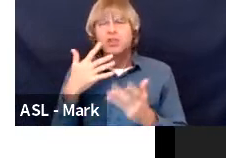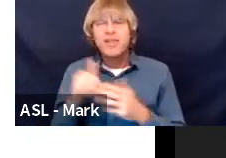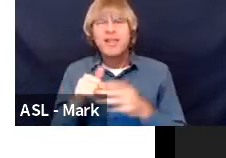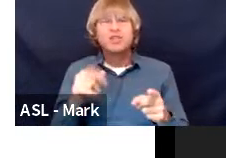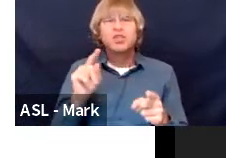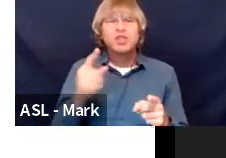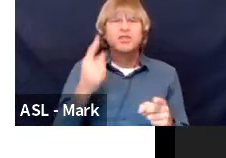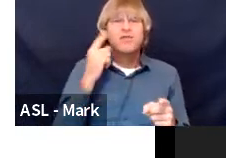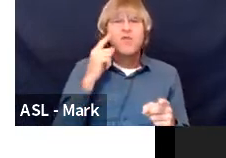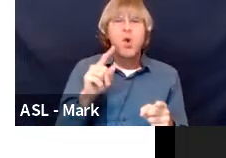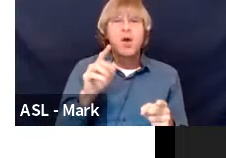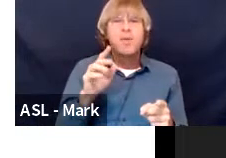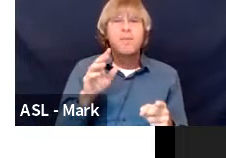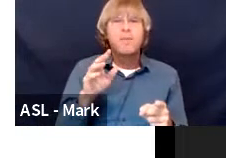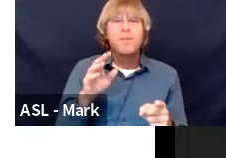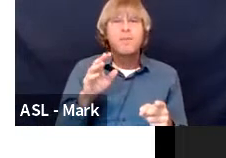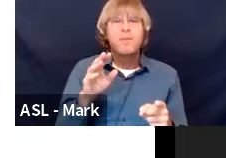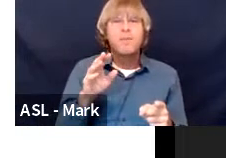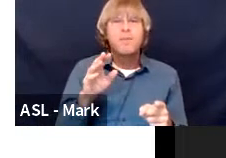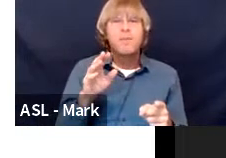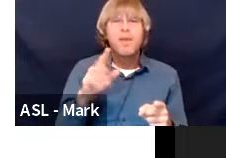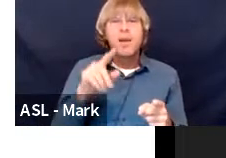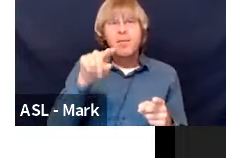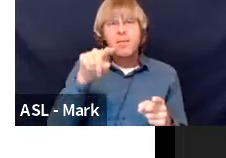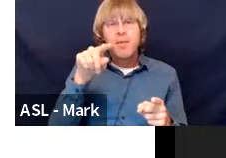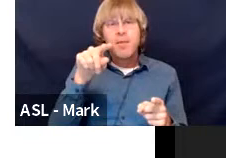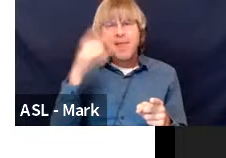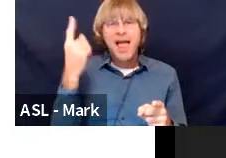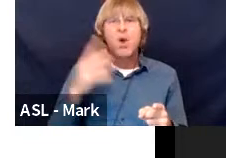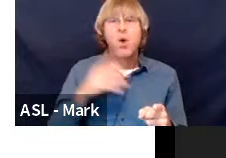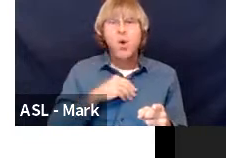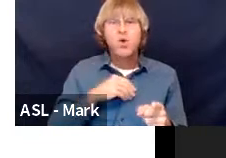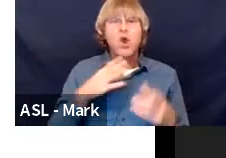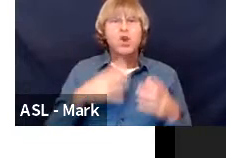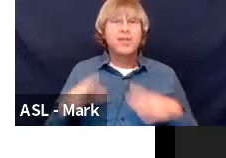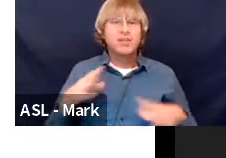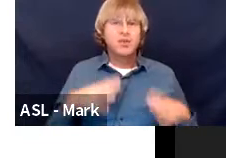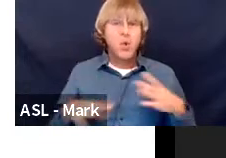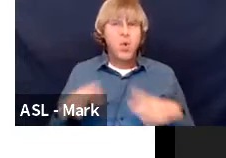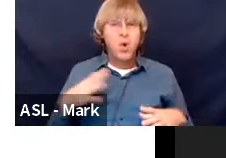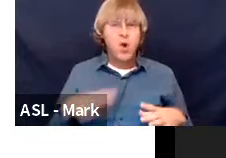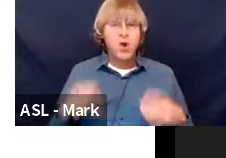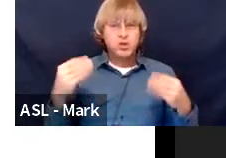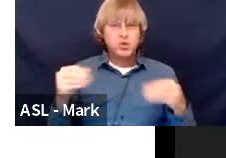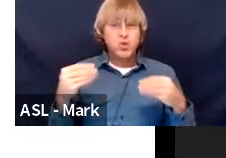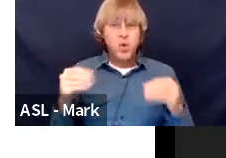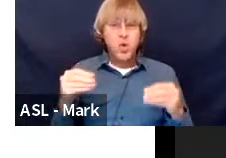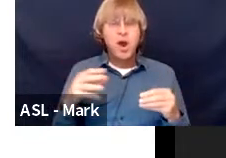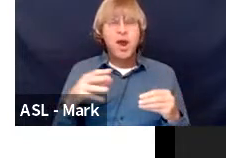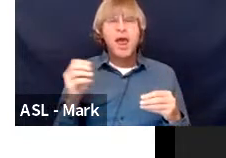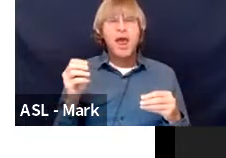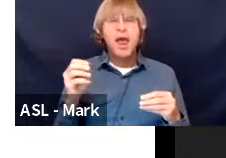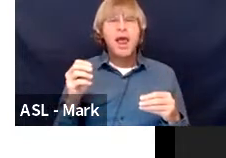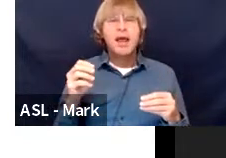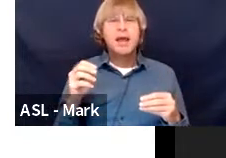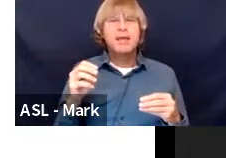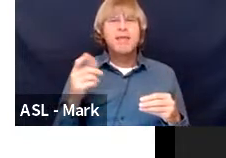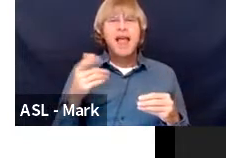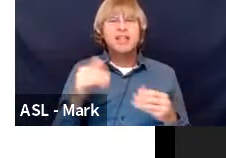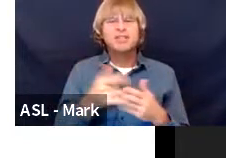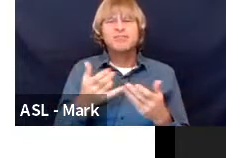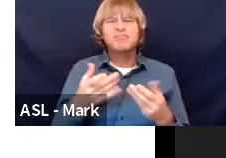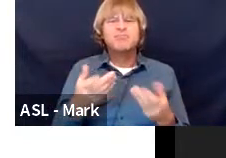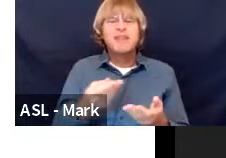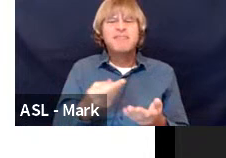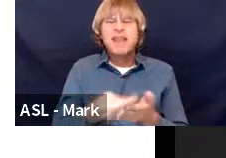was for a Black-owned clothing store and a knick-knack shop, if you